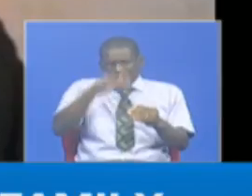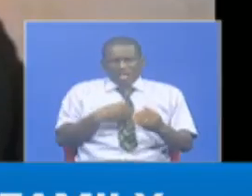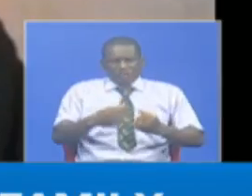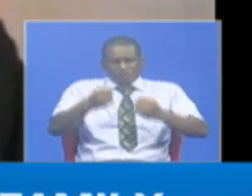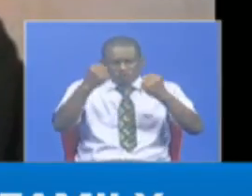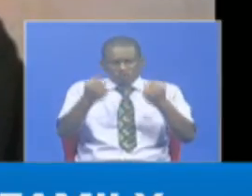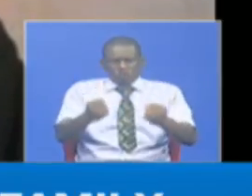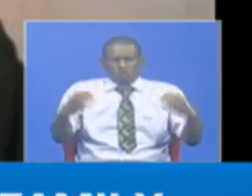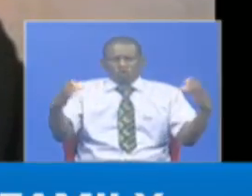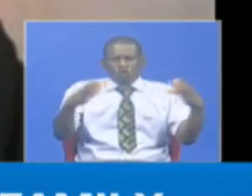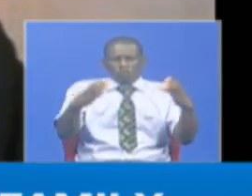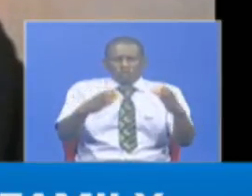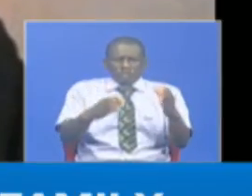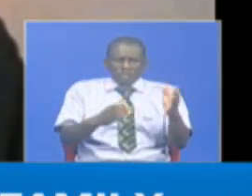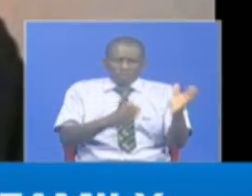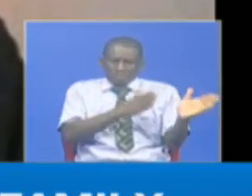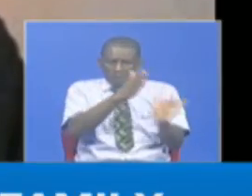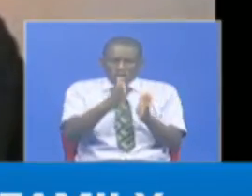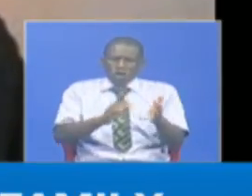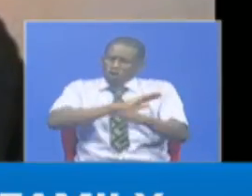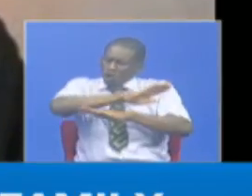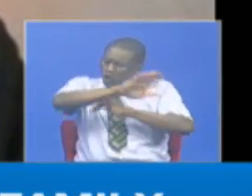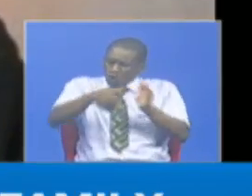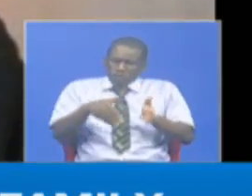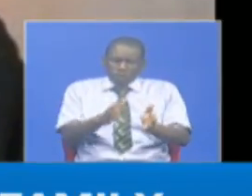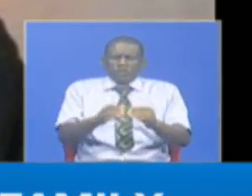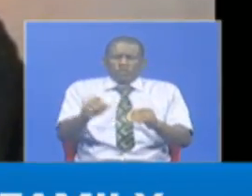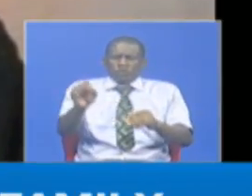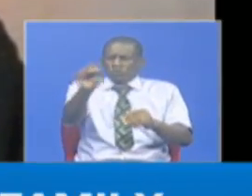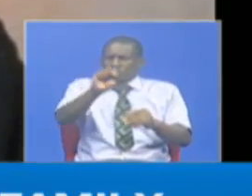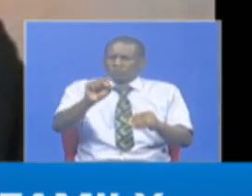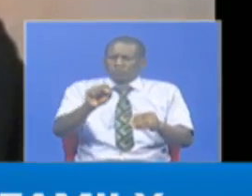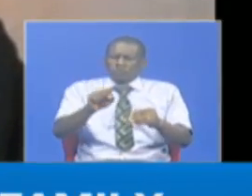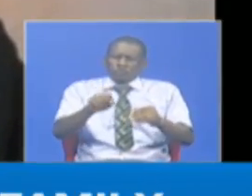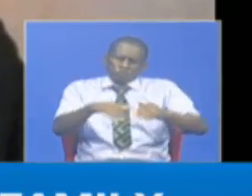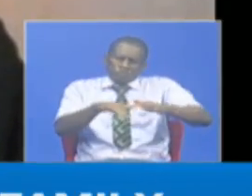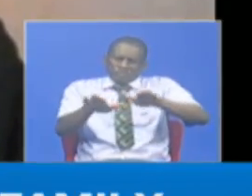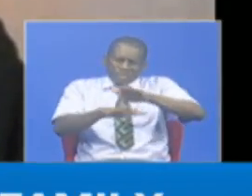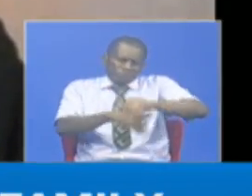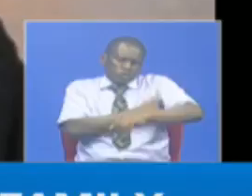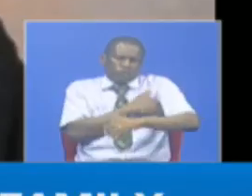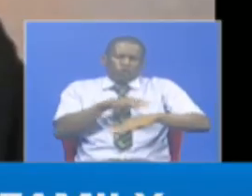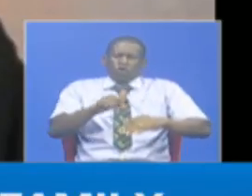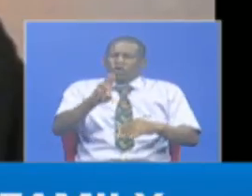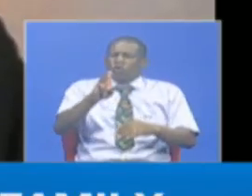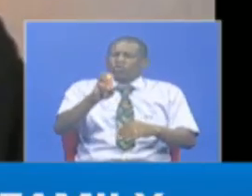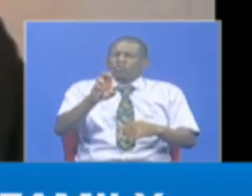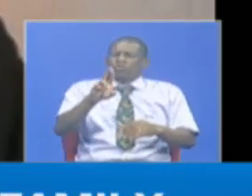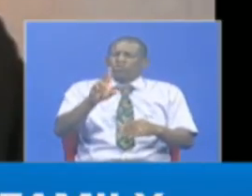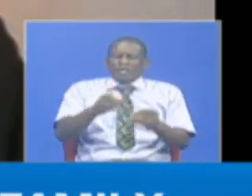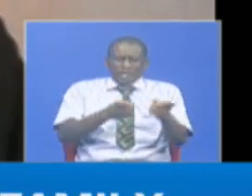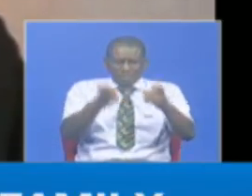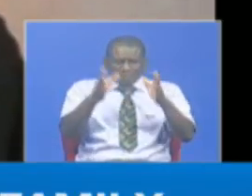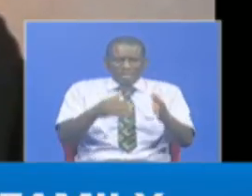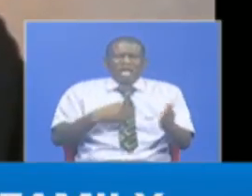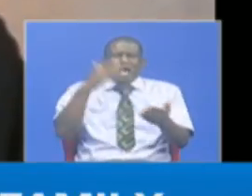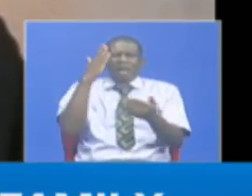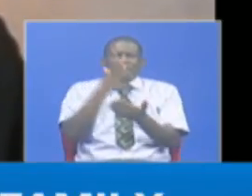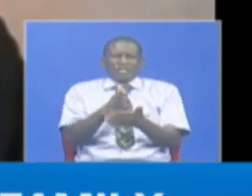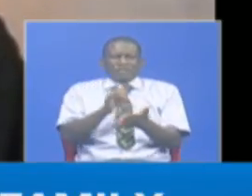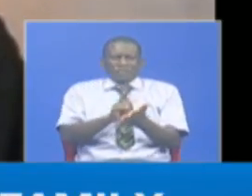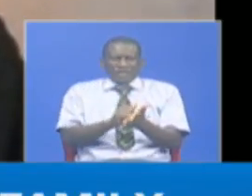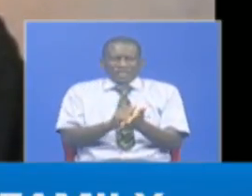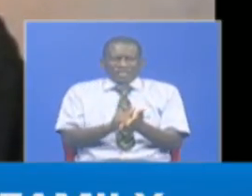community mechanism all the way to the sub-chief level or to the ward administrator. And I believe that the parts that were